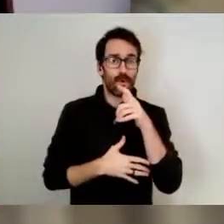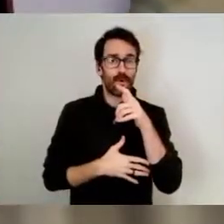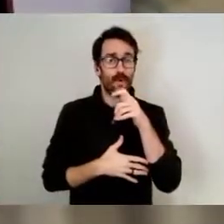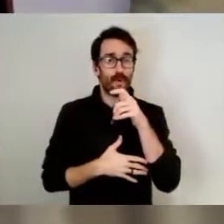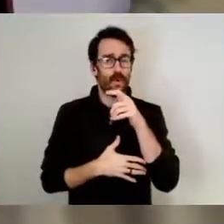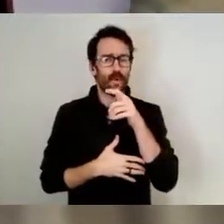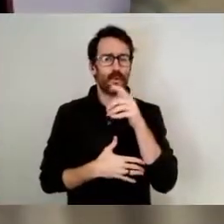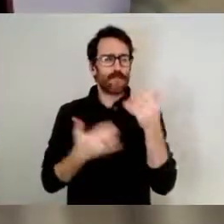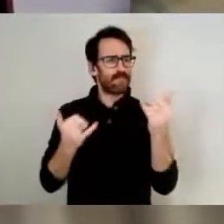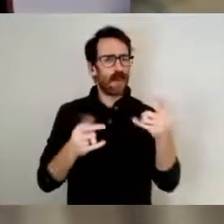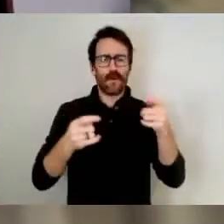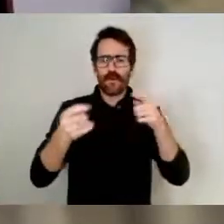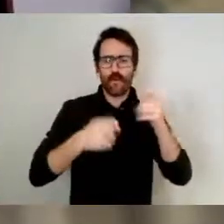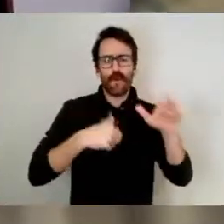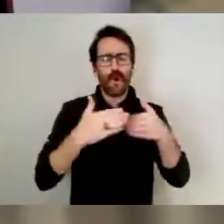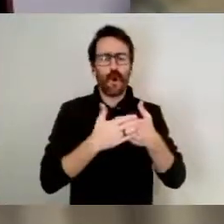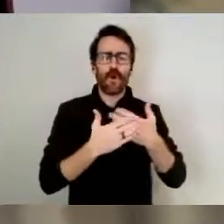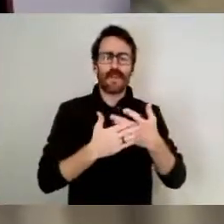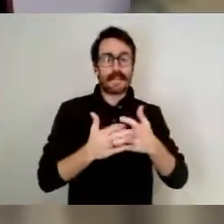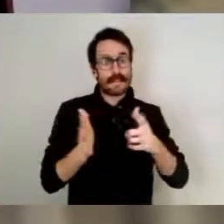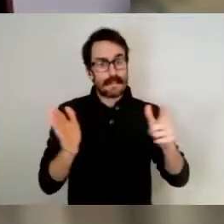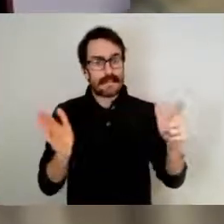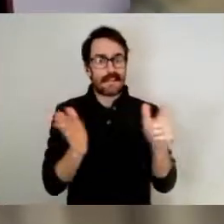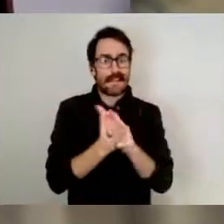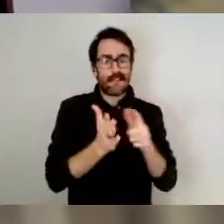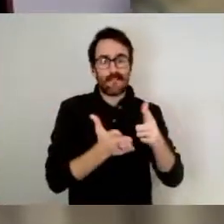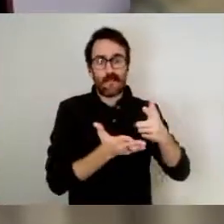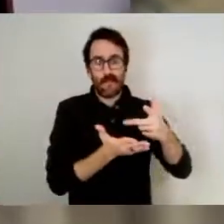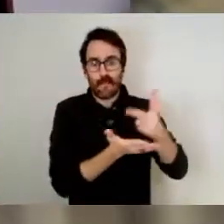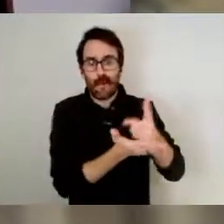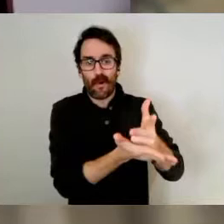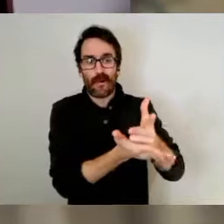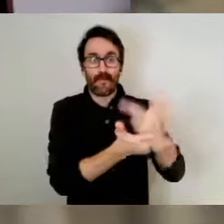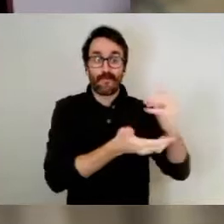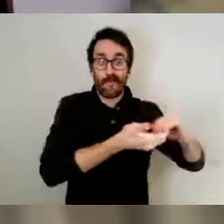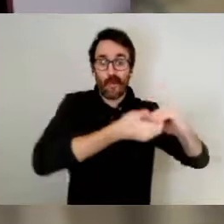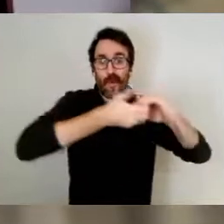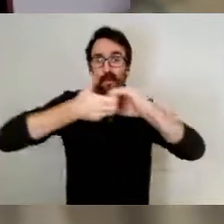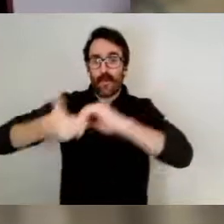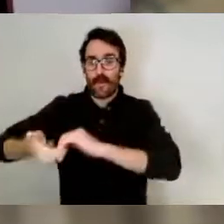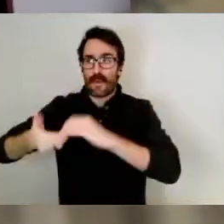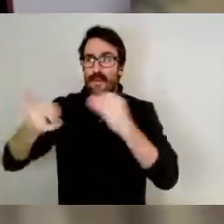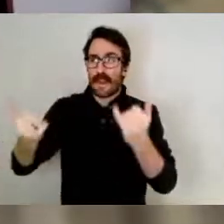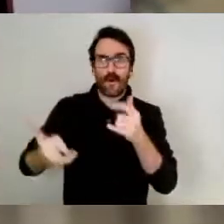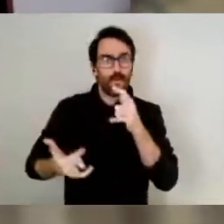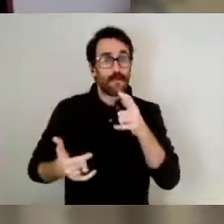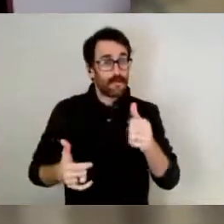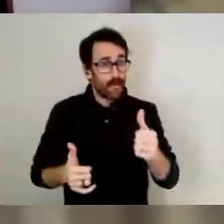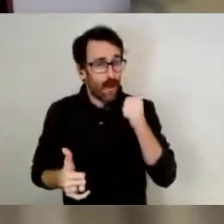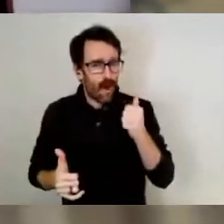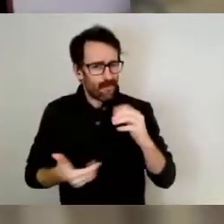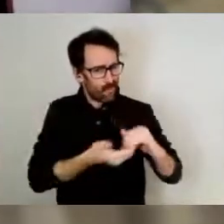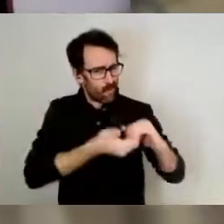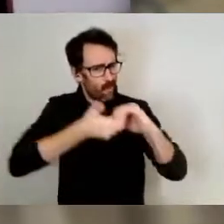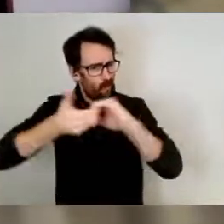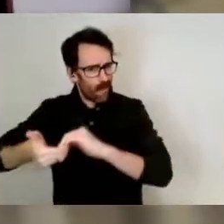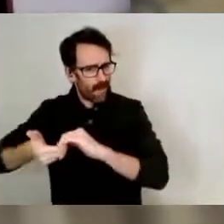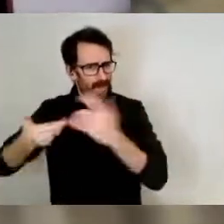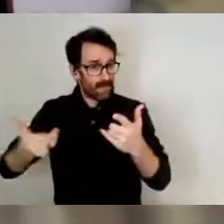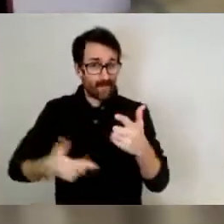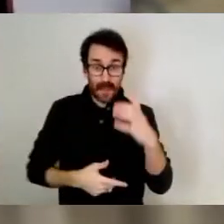around negotiation and increase our efforts around enforcement to cut off absolutely the supplies going in there,